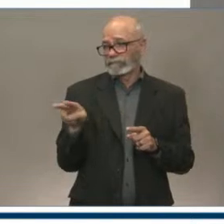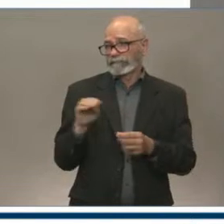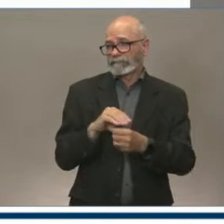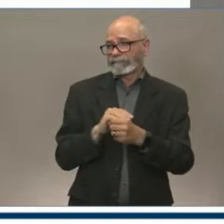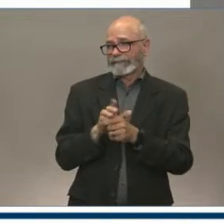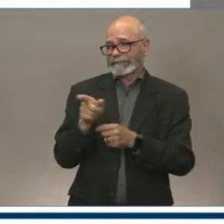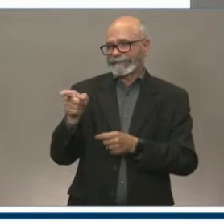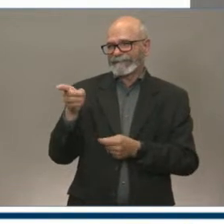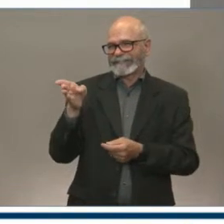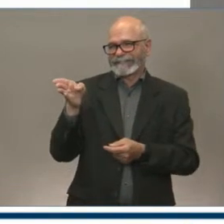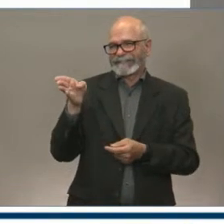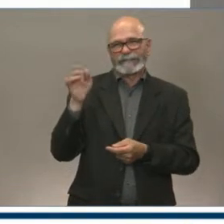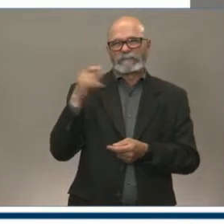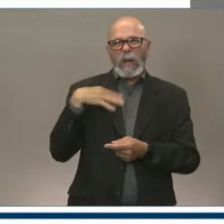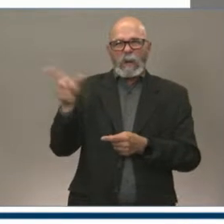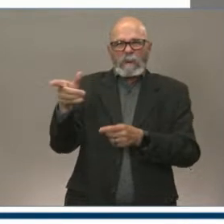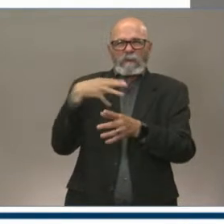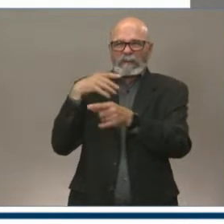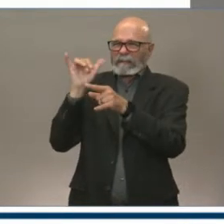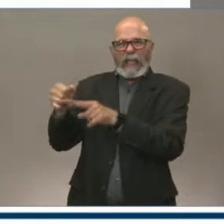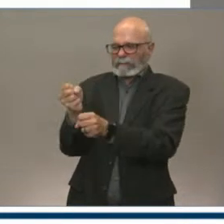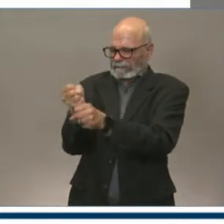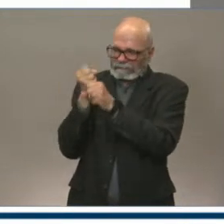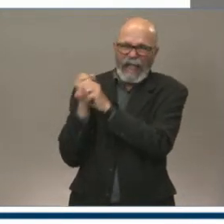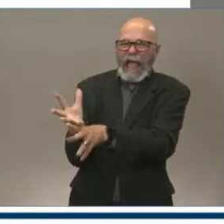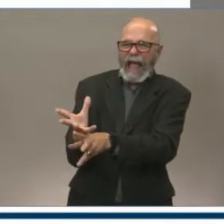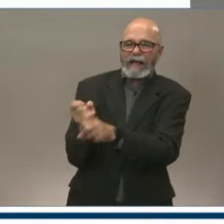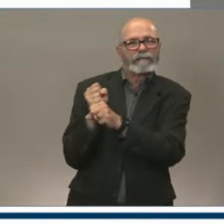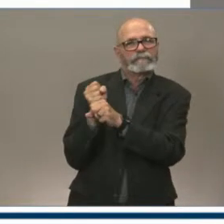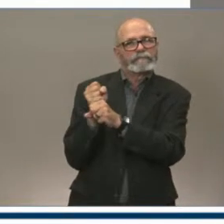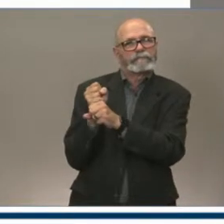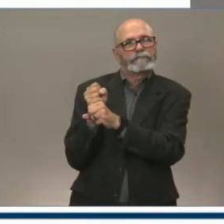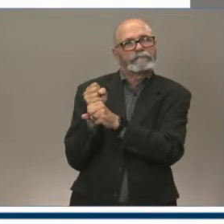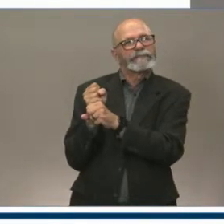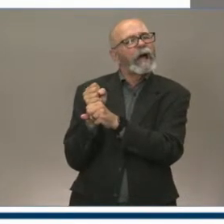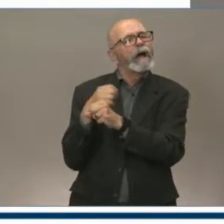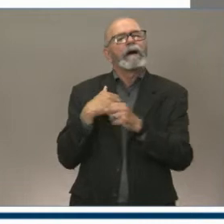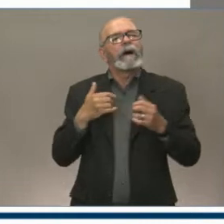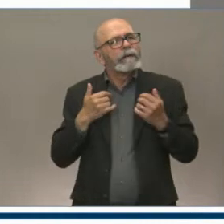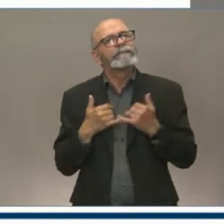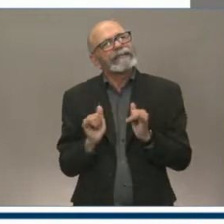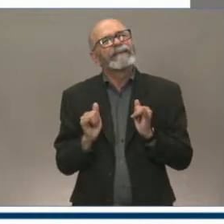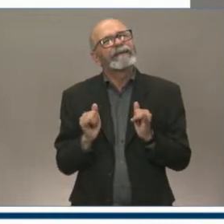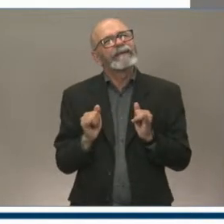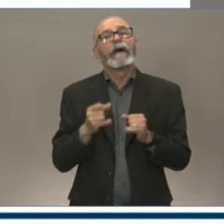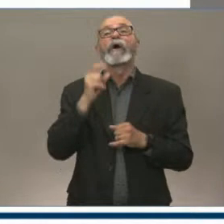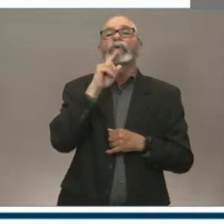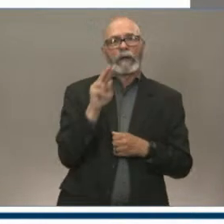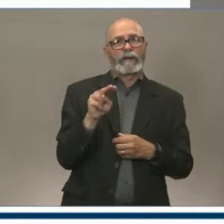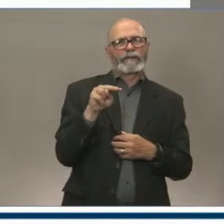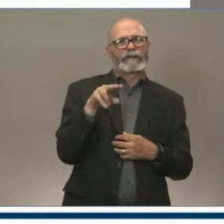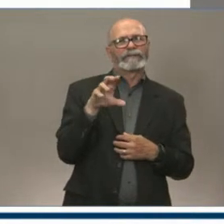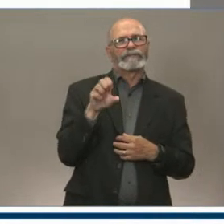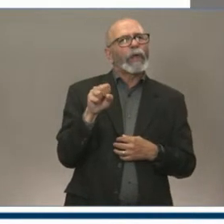That's how we can show how much we care about each other and this amazing province we call home. And I'll repeat the phrase that I used the other day,